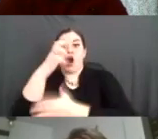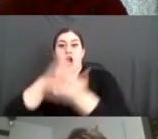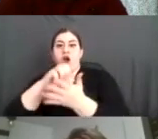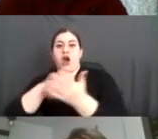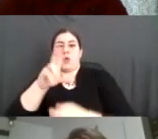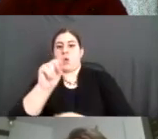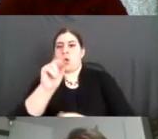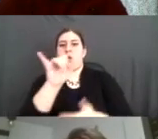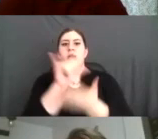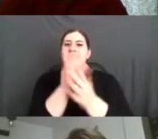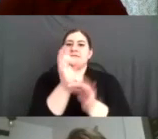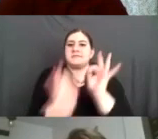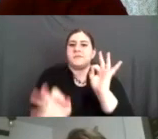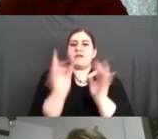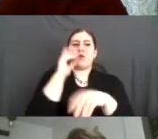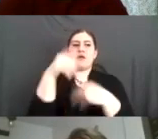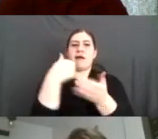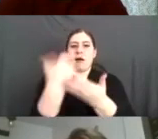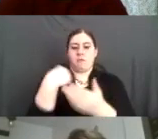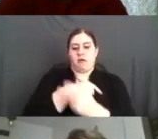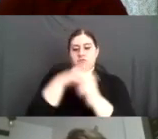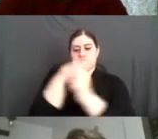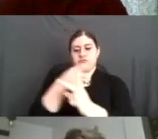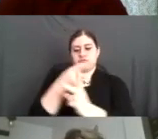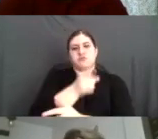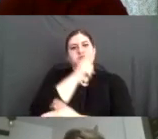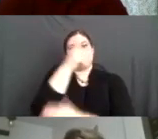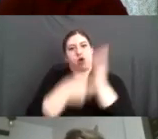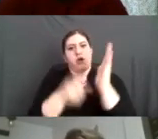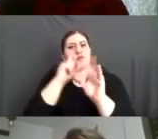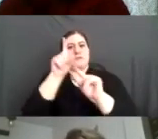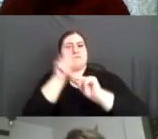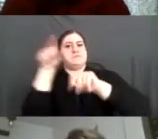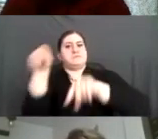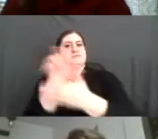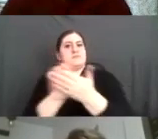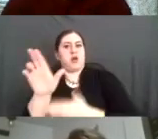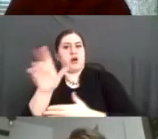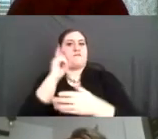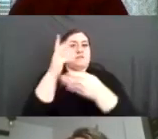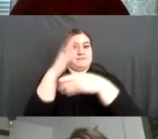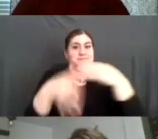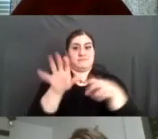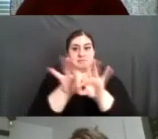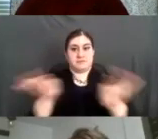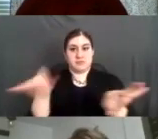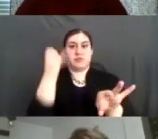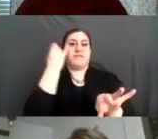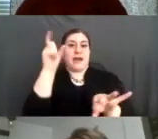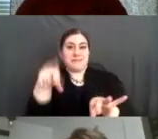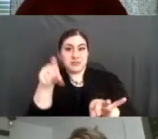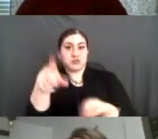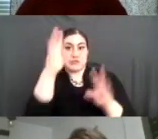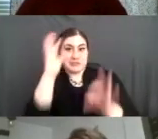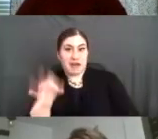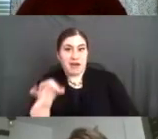this is to help us determine what is the true cost of attending and completing your degree. So if you need to and you choose to,